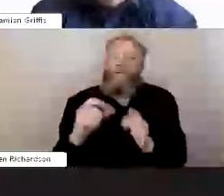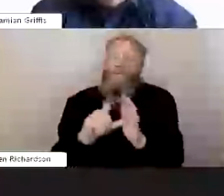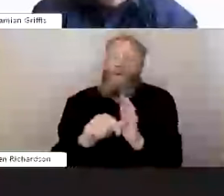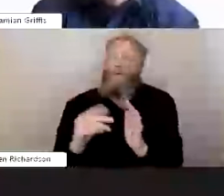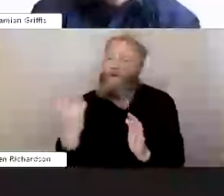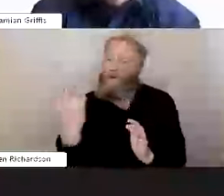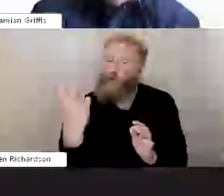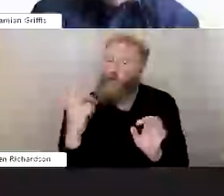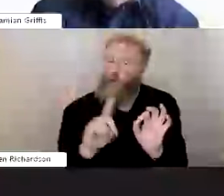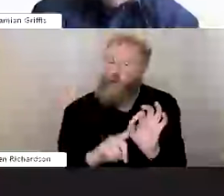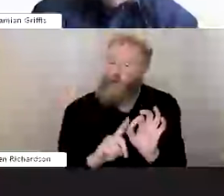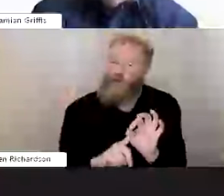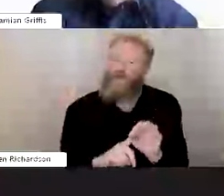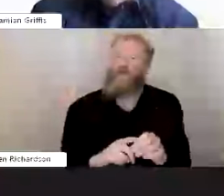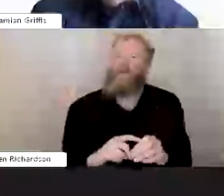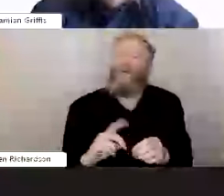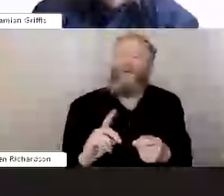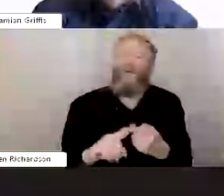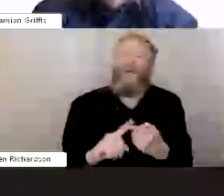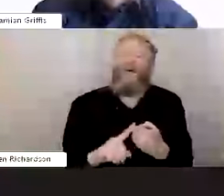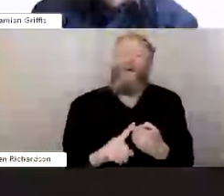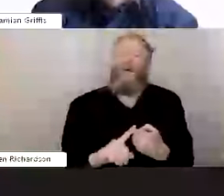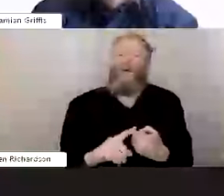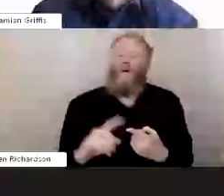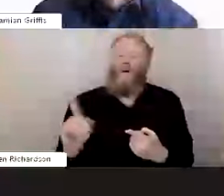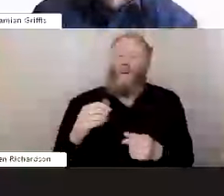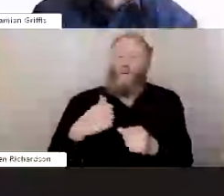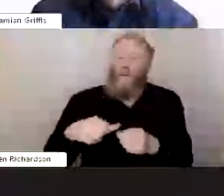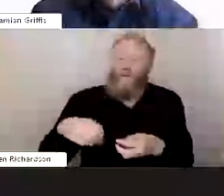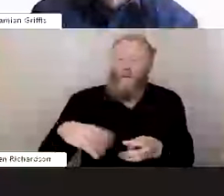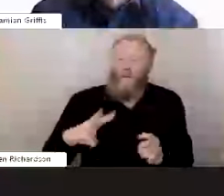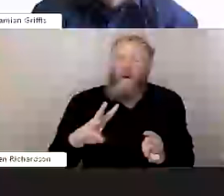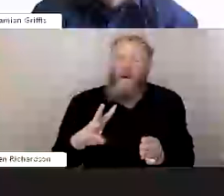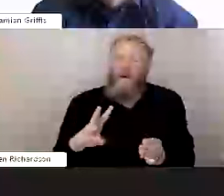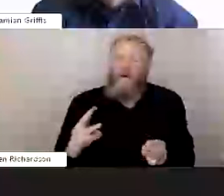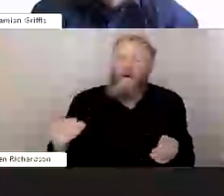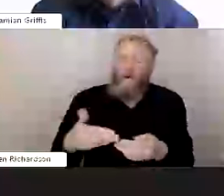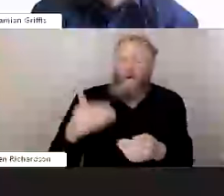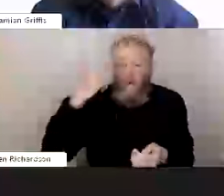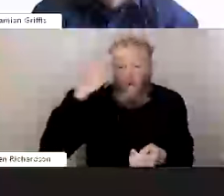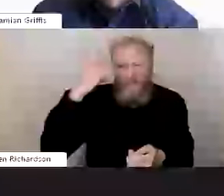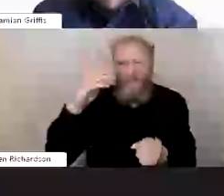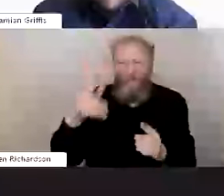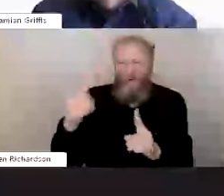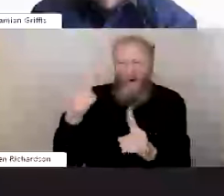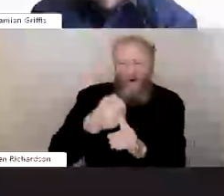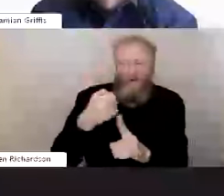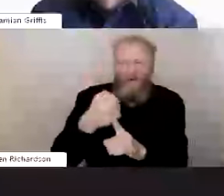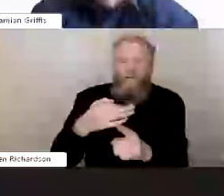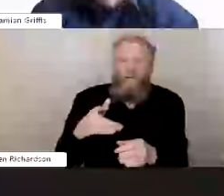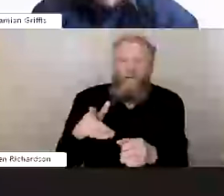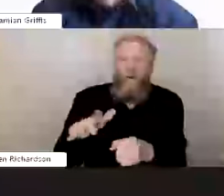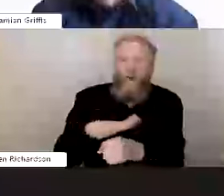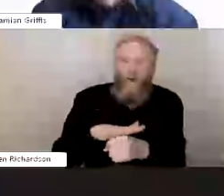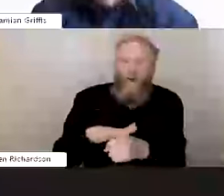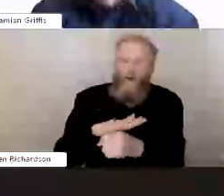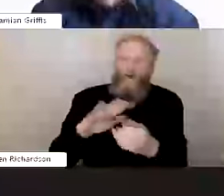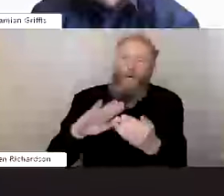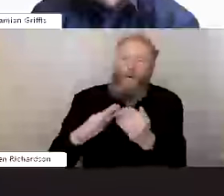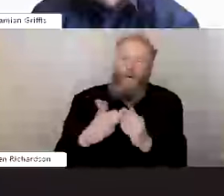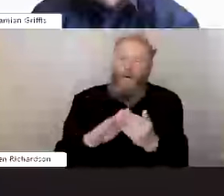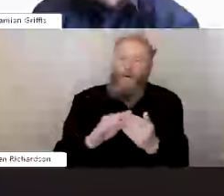be the best way to introduce the concept of advocacy to local community members? It's a term frequently not